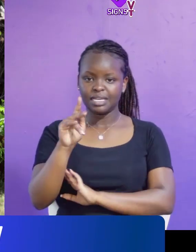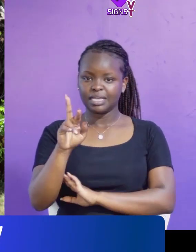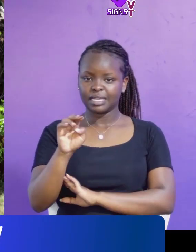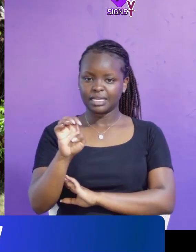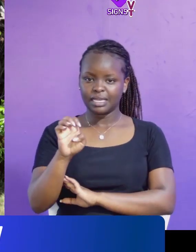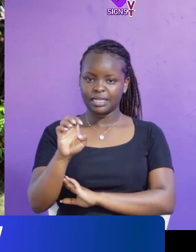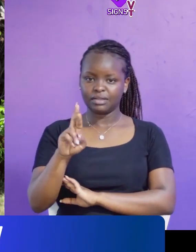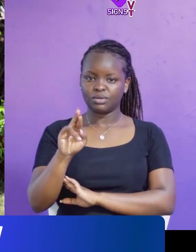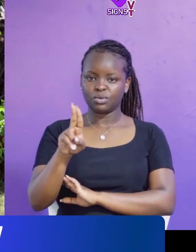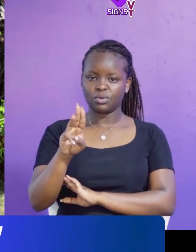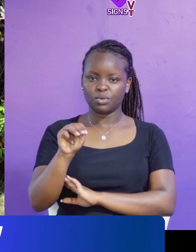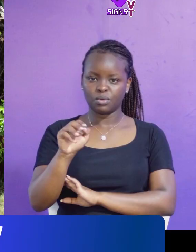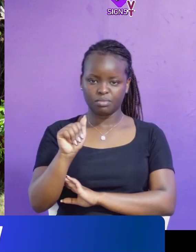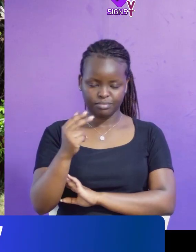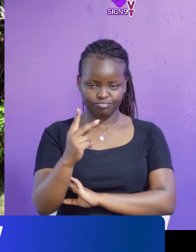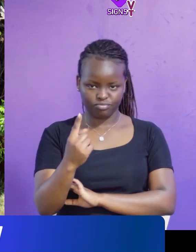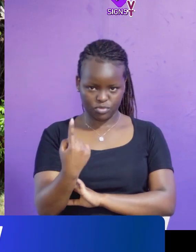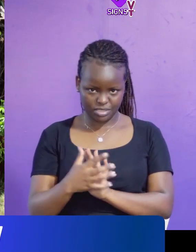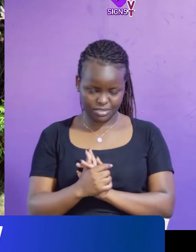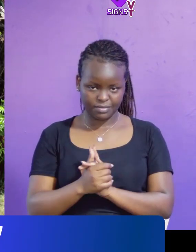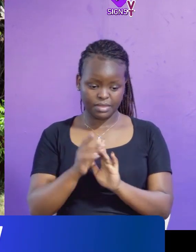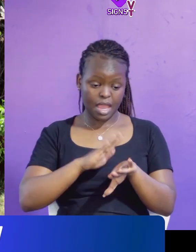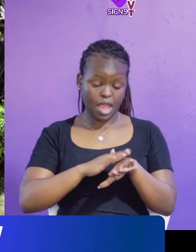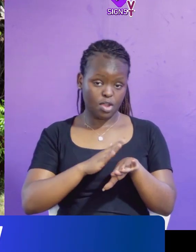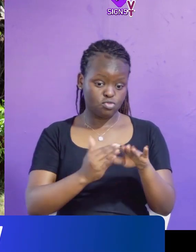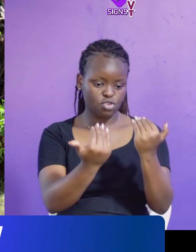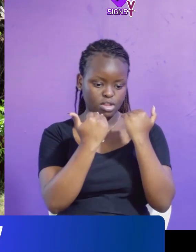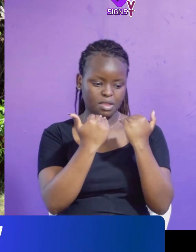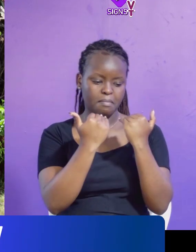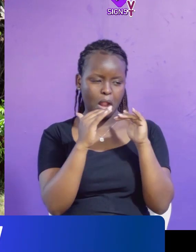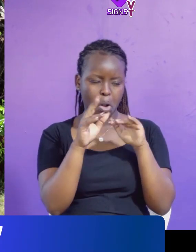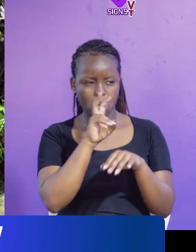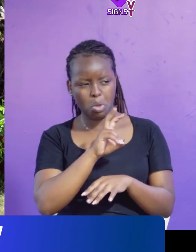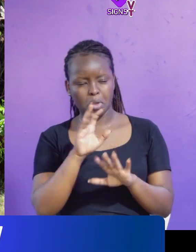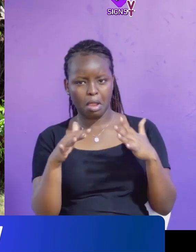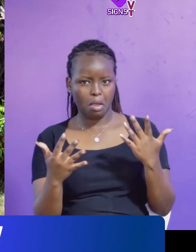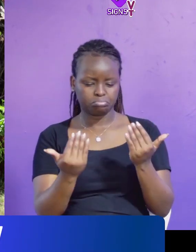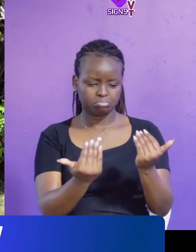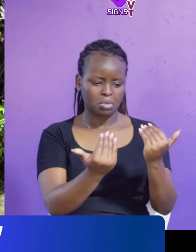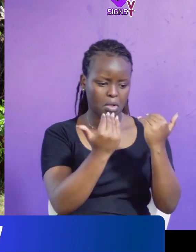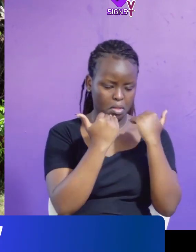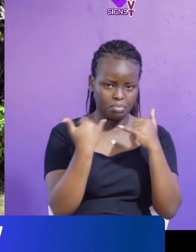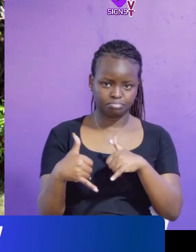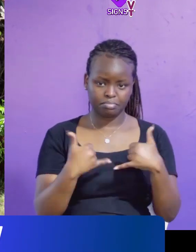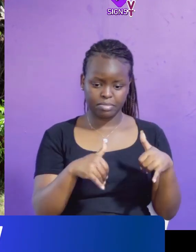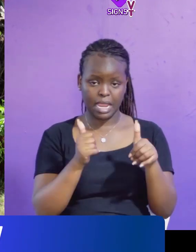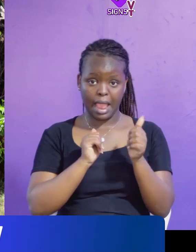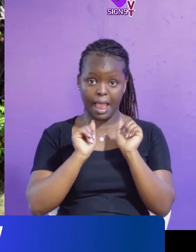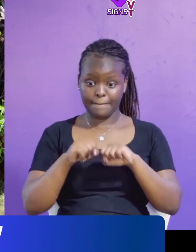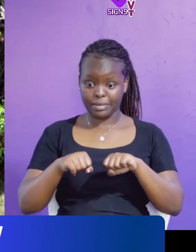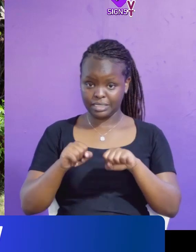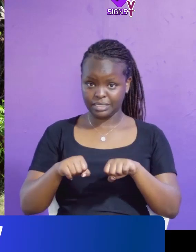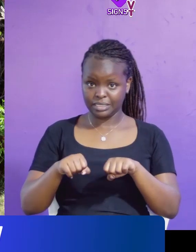fans what a good goalkeeper looks like. Apart from goal-playing abilities, saves is one of